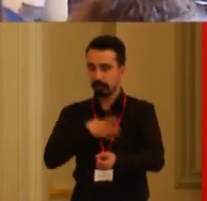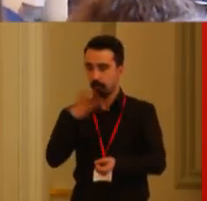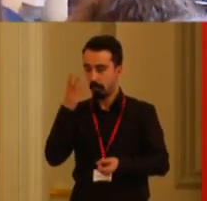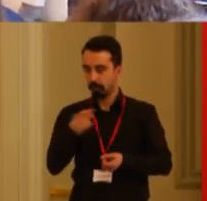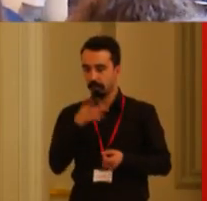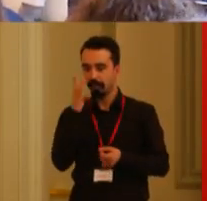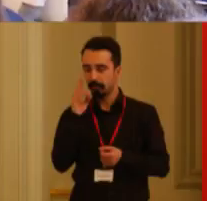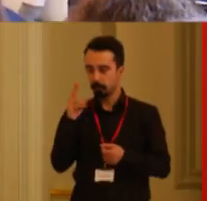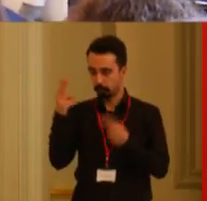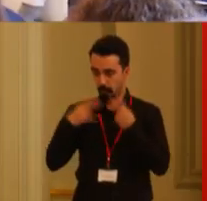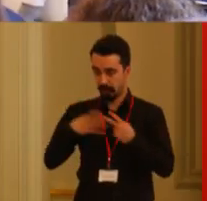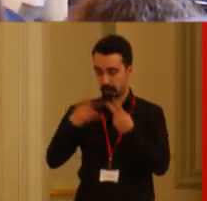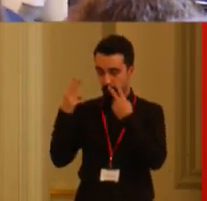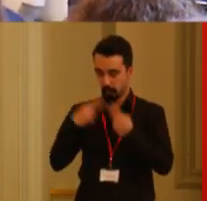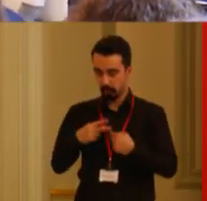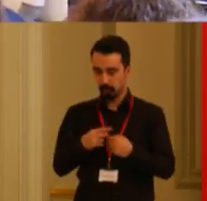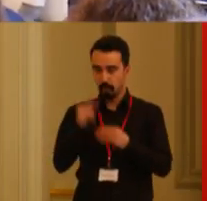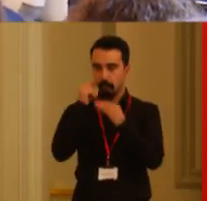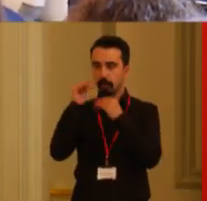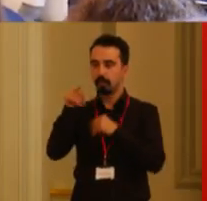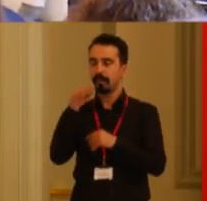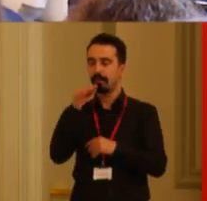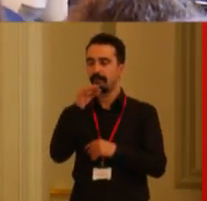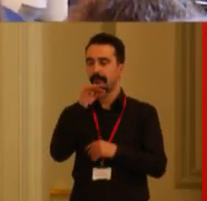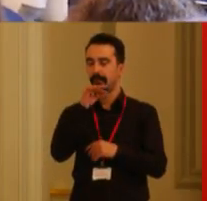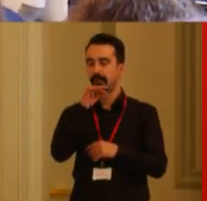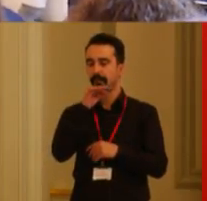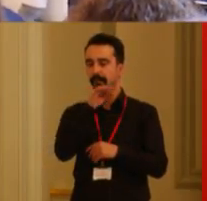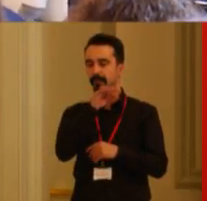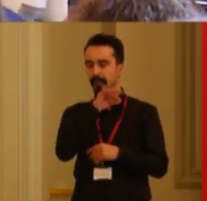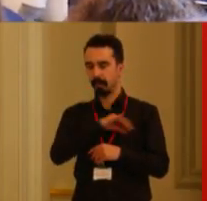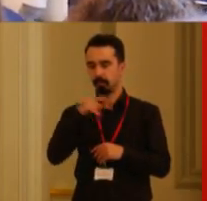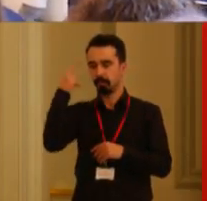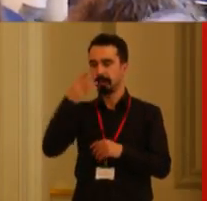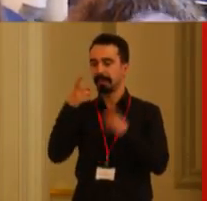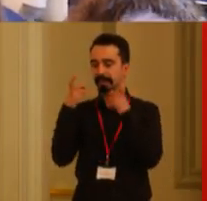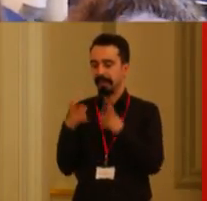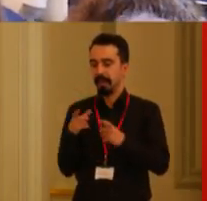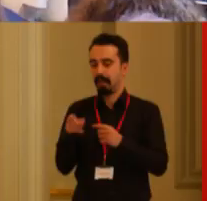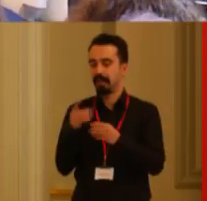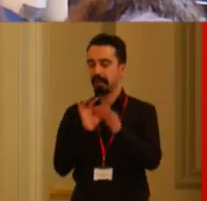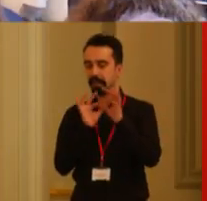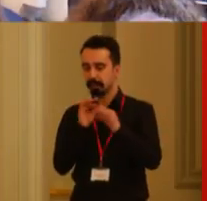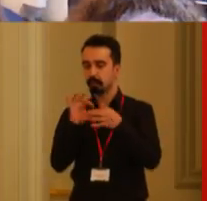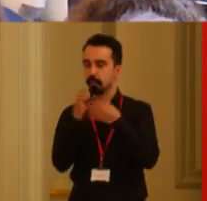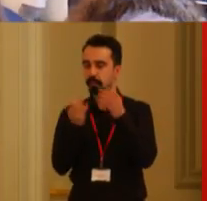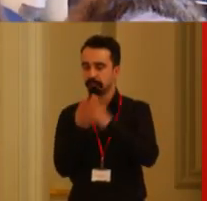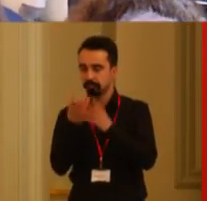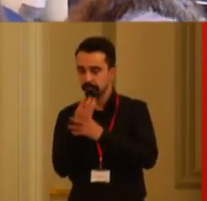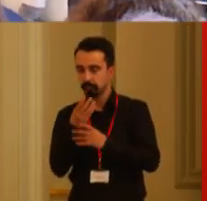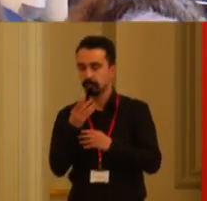can't eat the small fish so easy nowadays. Youngsters appreciate it, and the society likes